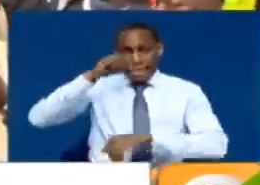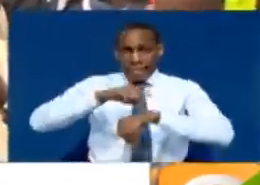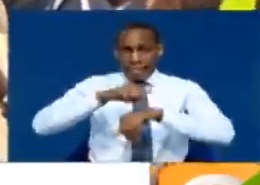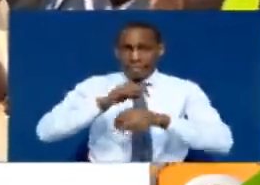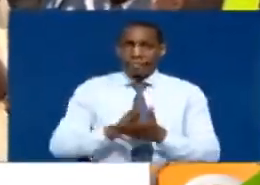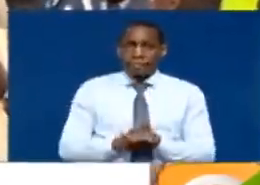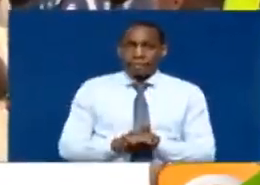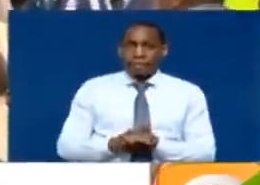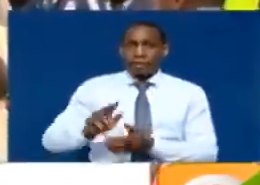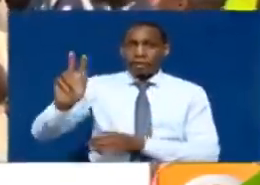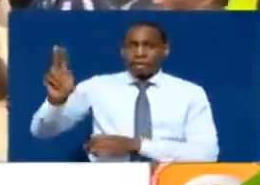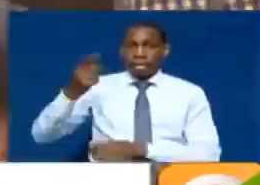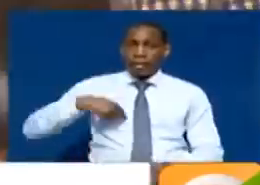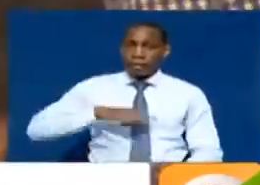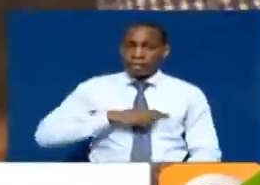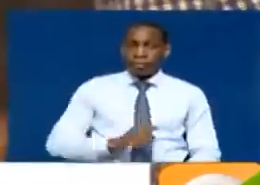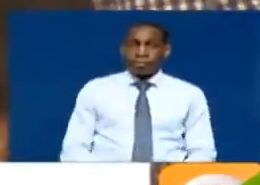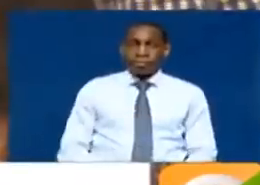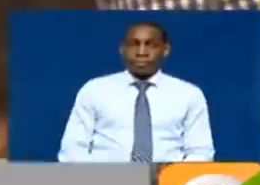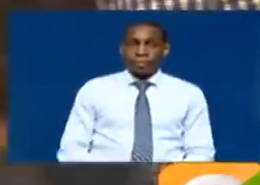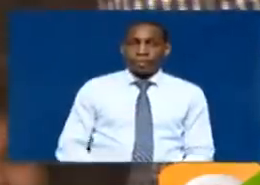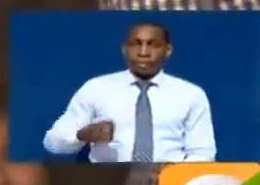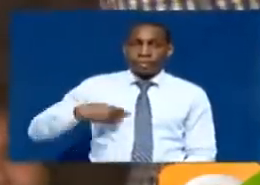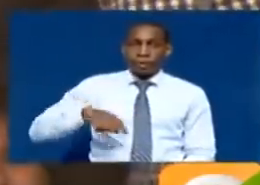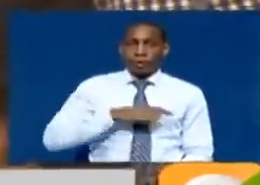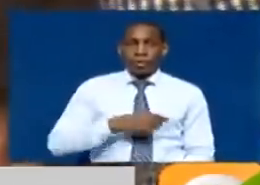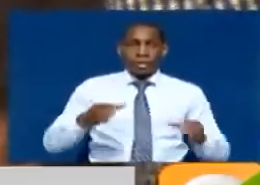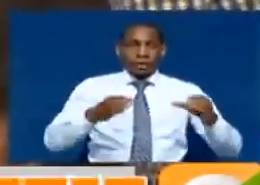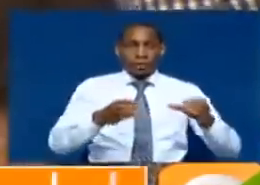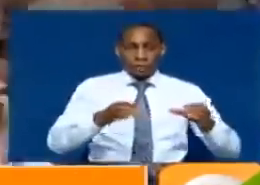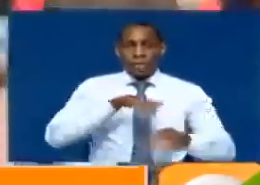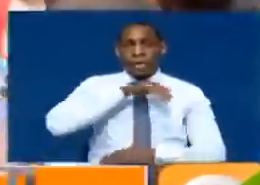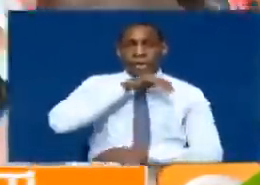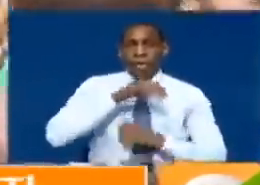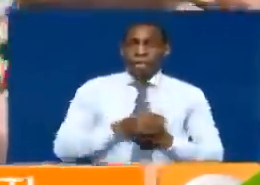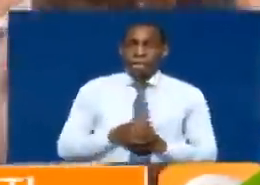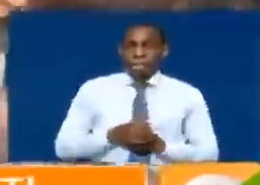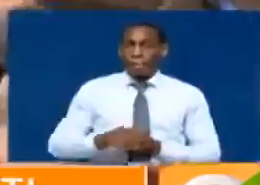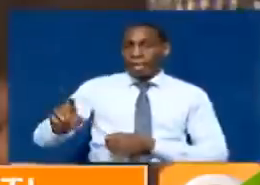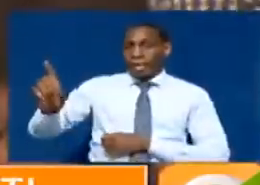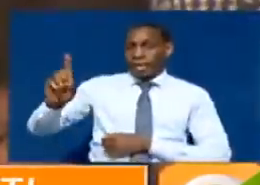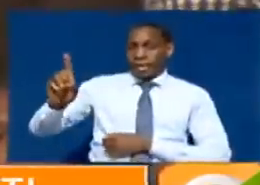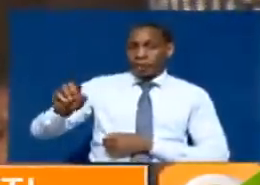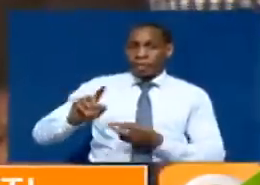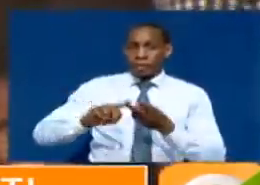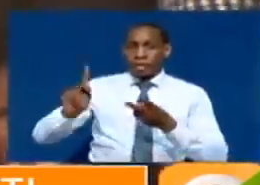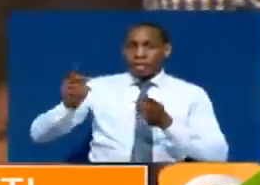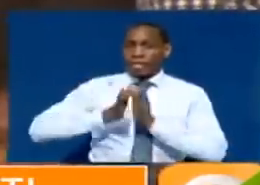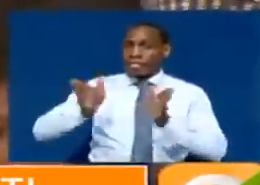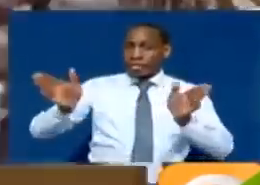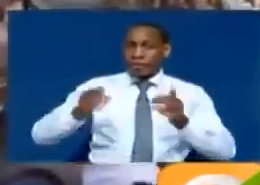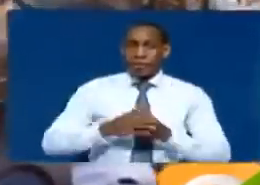Mandera time wa Kenya yetu. Na sisi kama jeshi ya baba Nairobi na Kenya